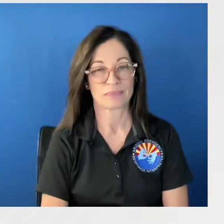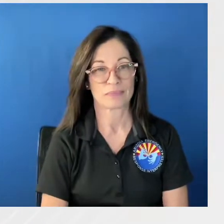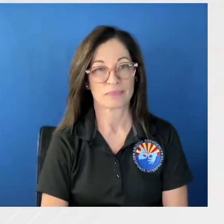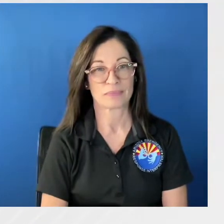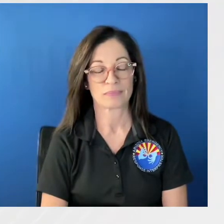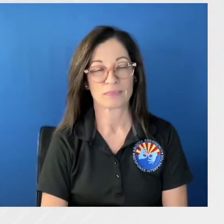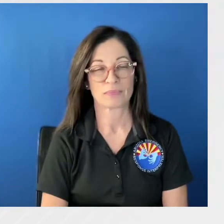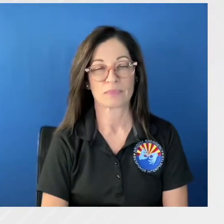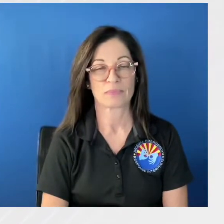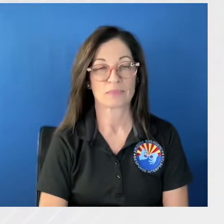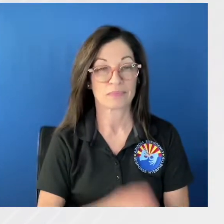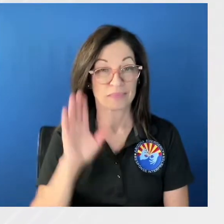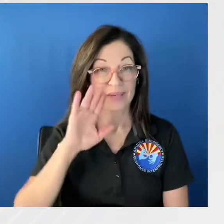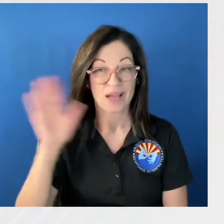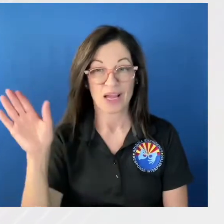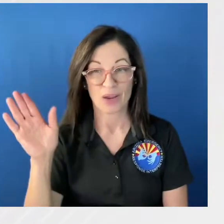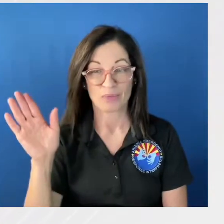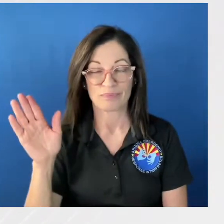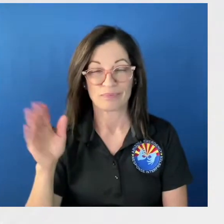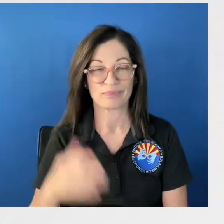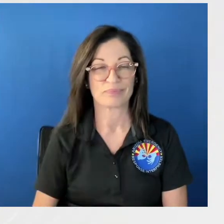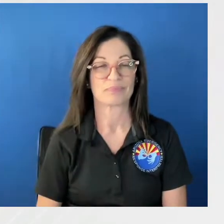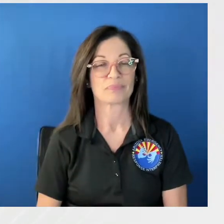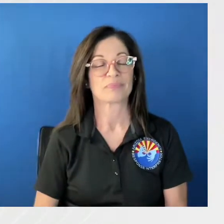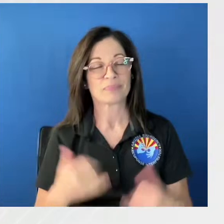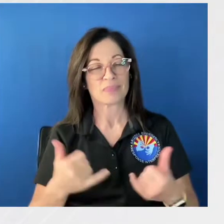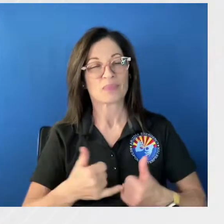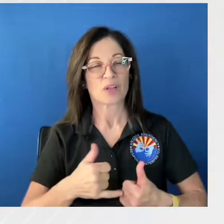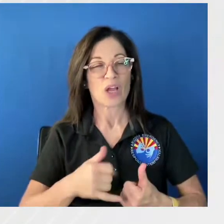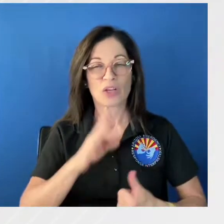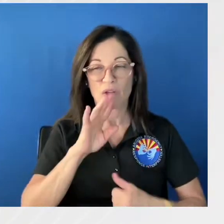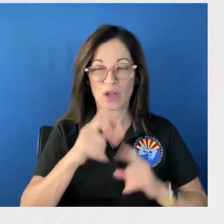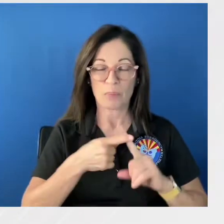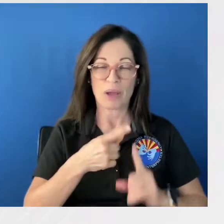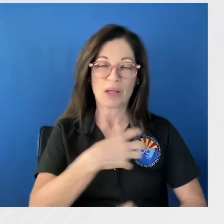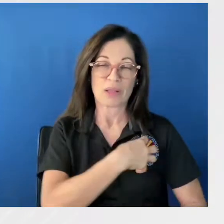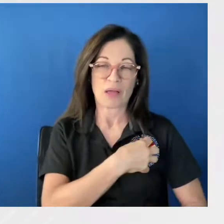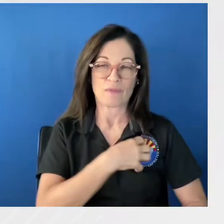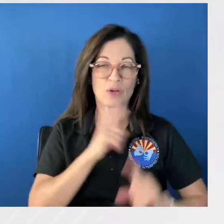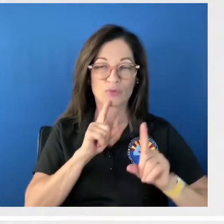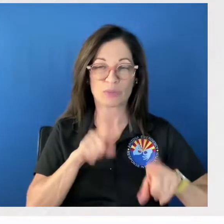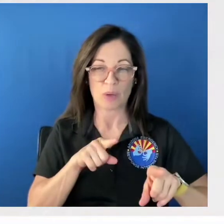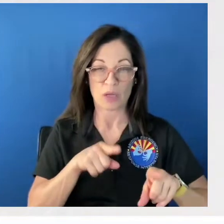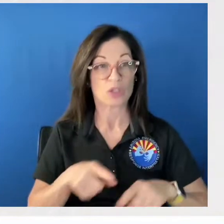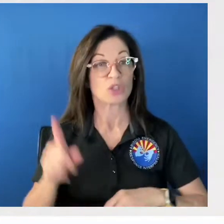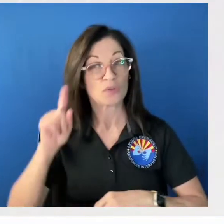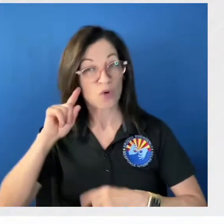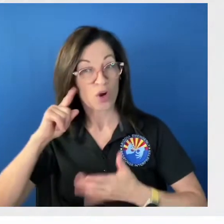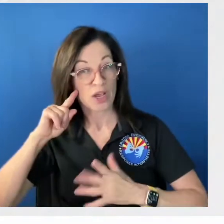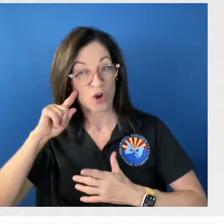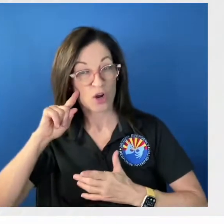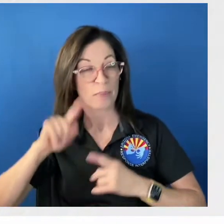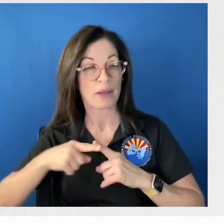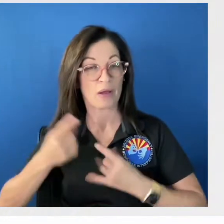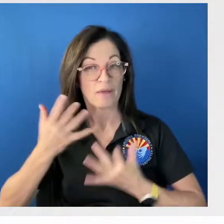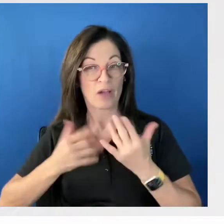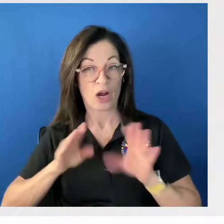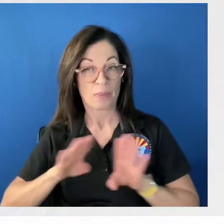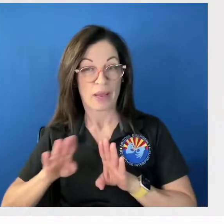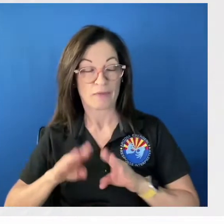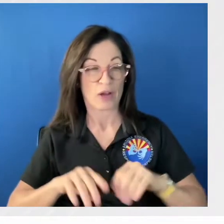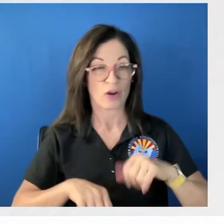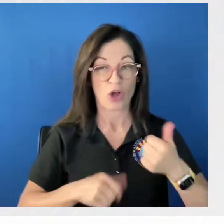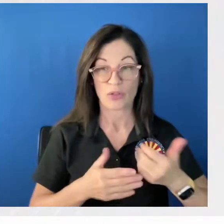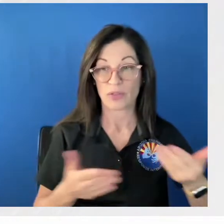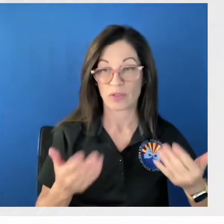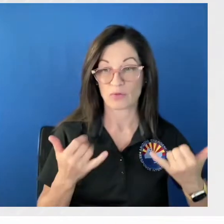Hi, everybody. I'm going to talk about law enforcement's response in these things. You've heard about fire behavior and a number of things tonight. So